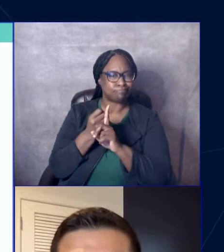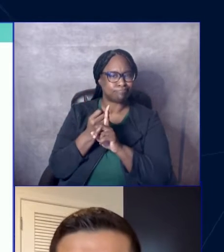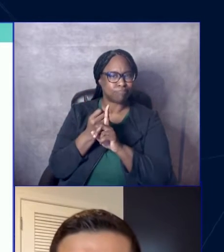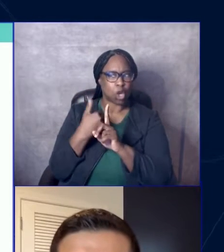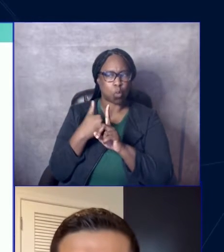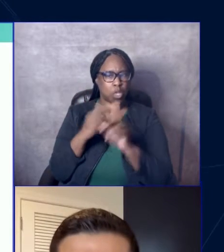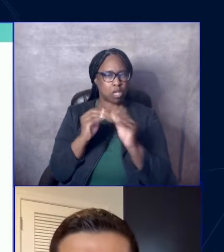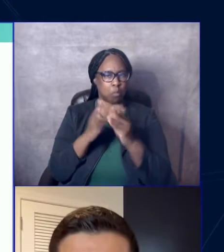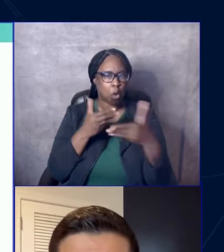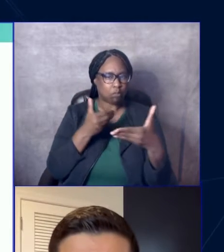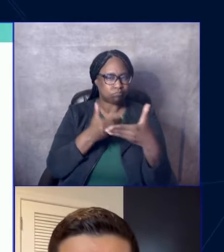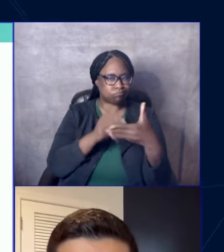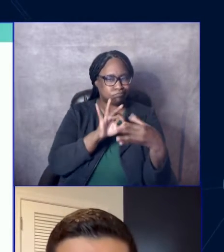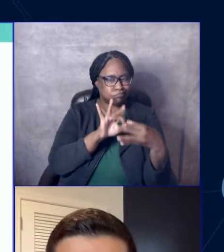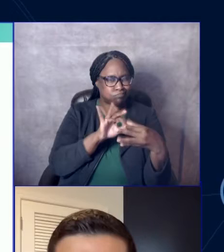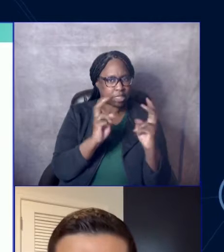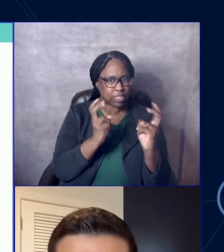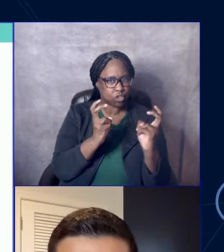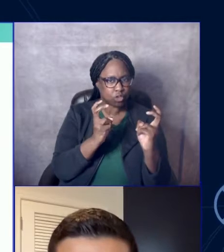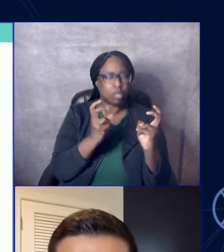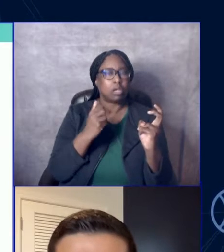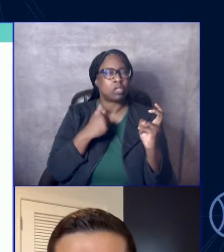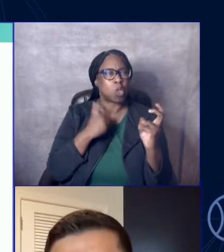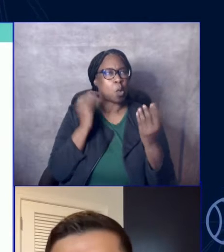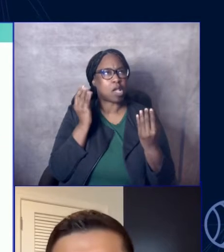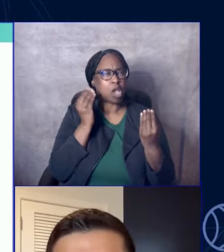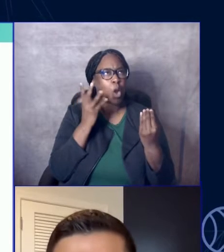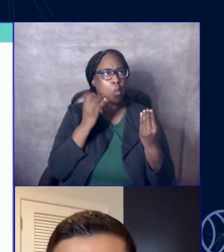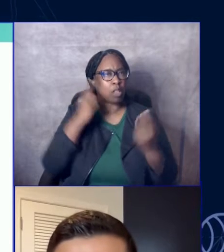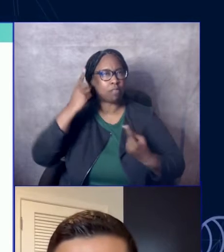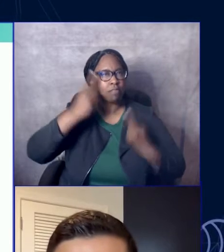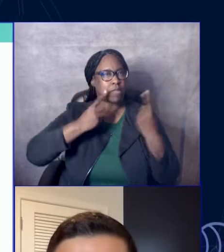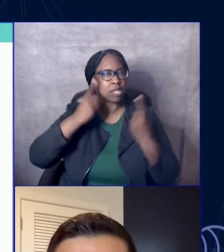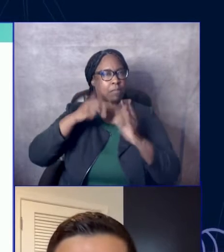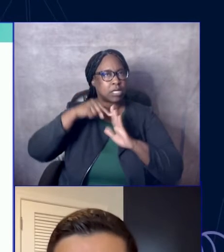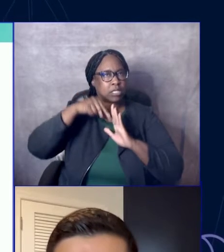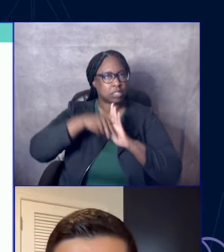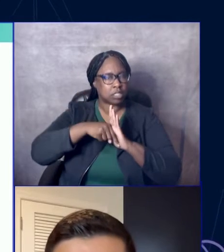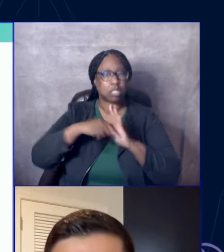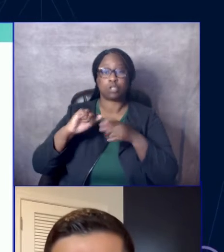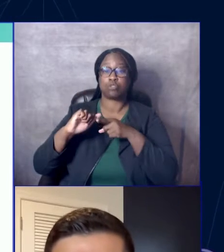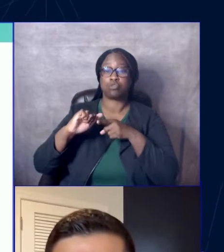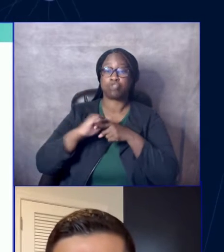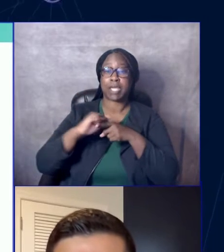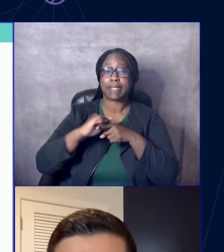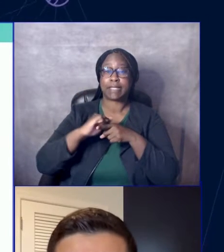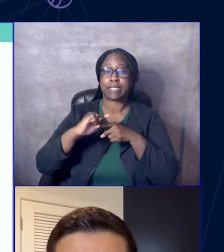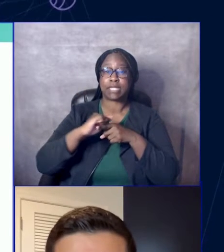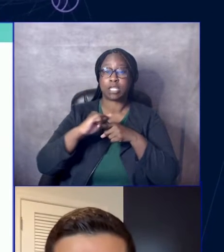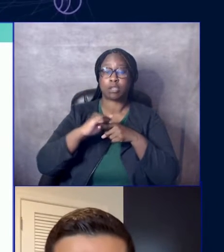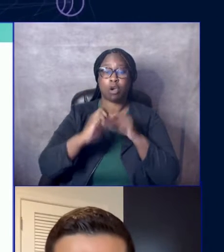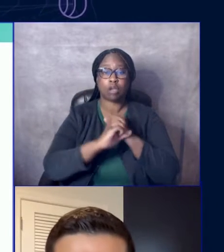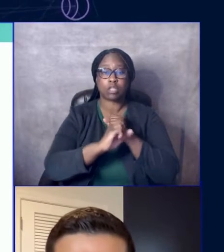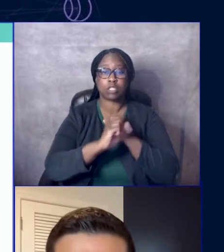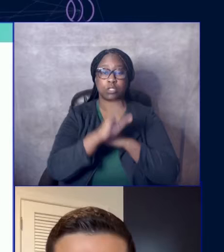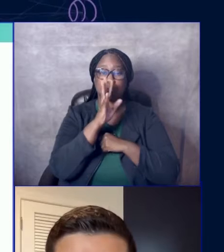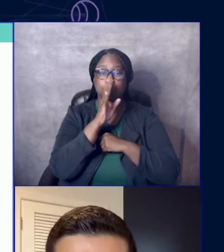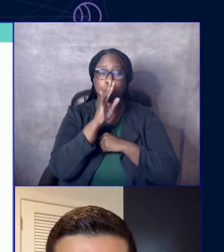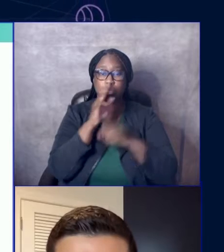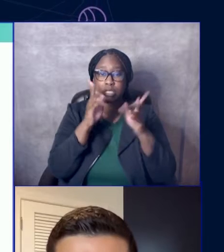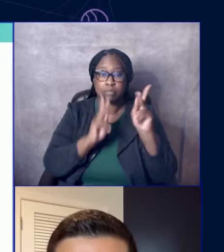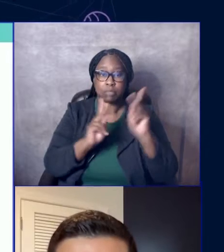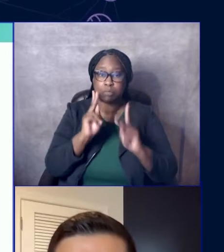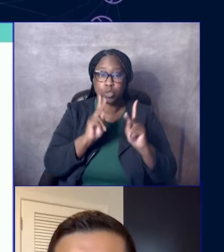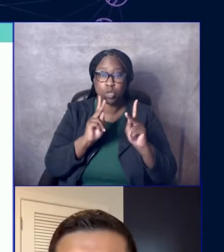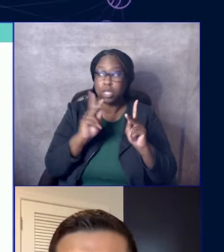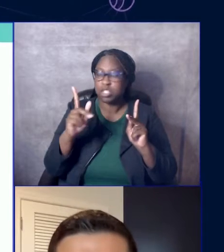we also wanted to be very thoughtful and intentional about training our spokespeople to make sure that we were finding ways to disrupt these preconceived